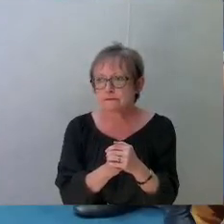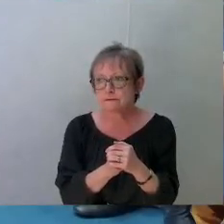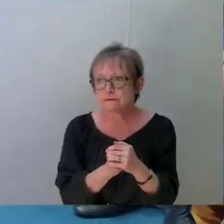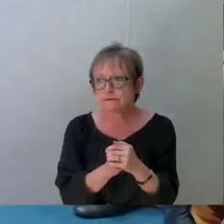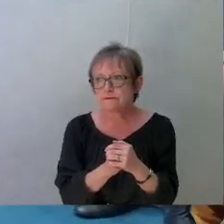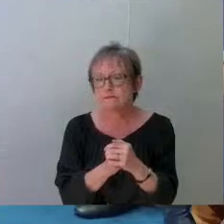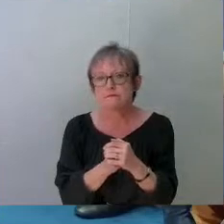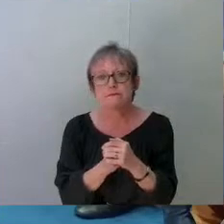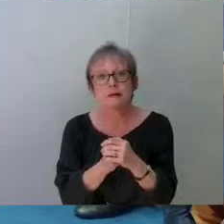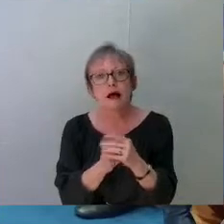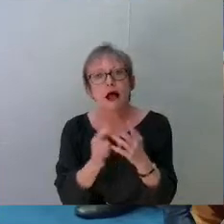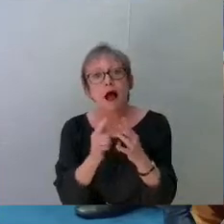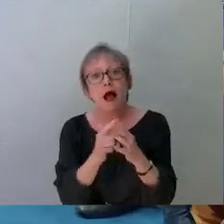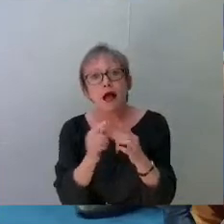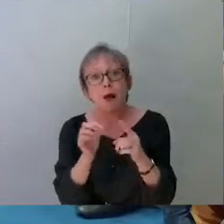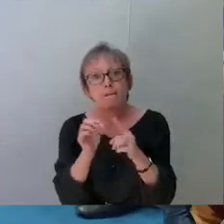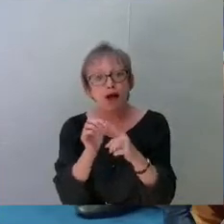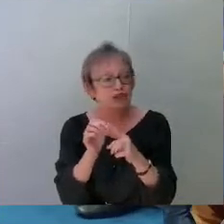Ella Perks.